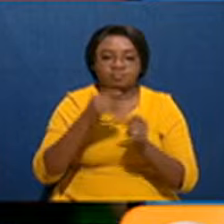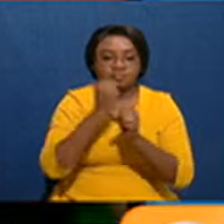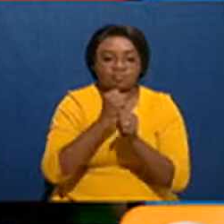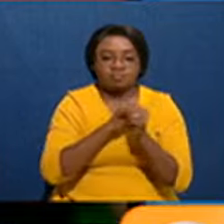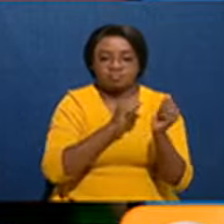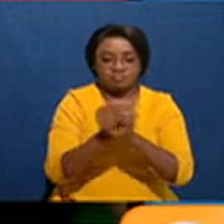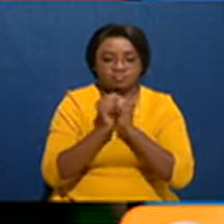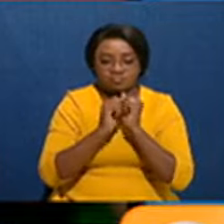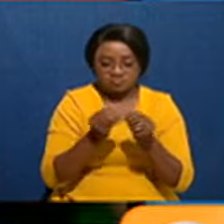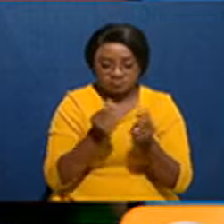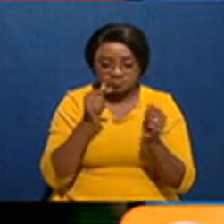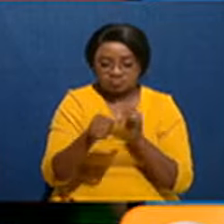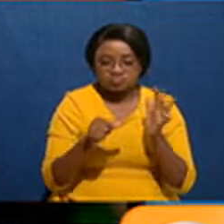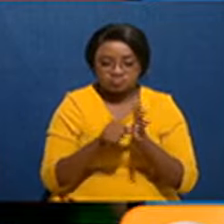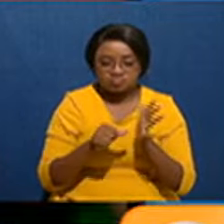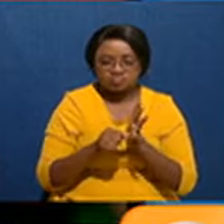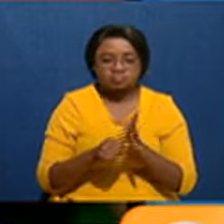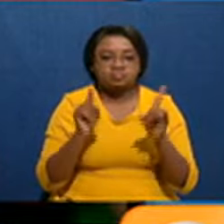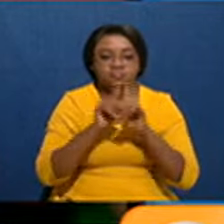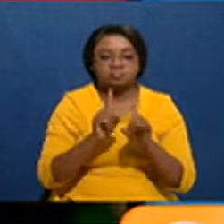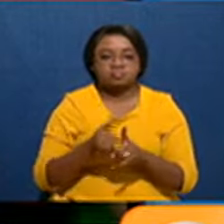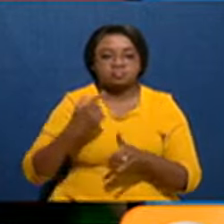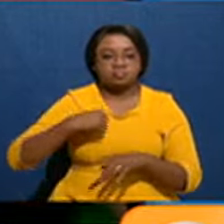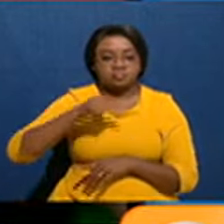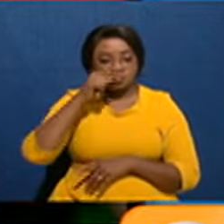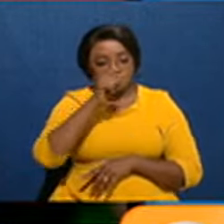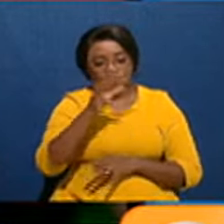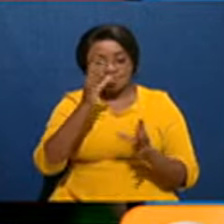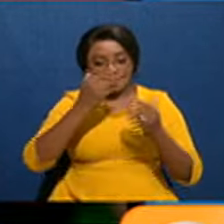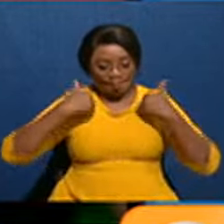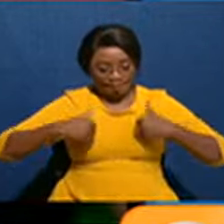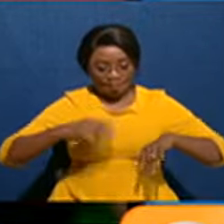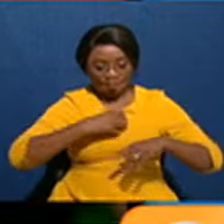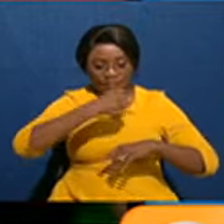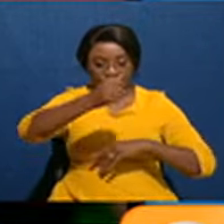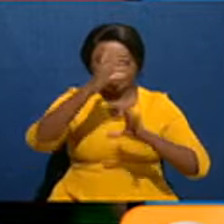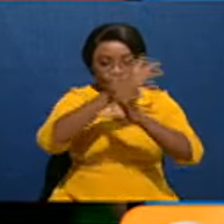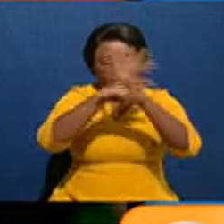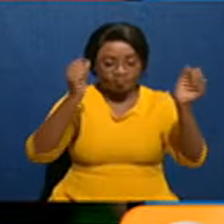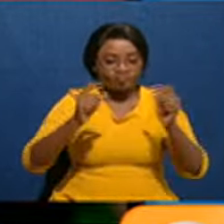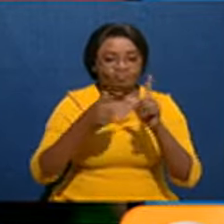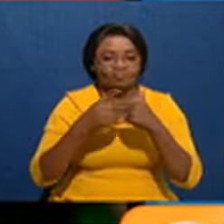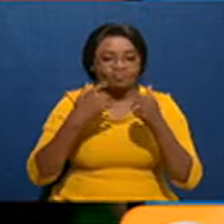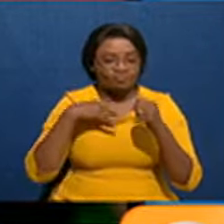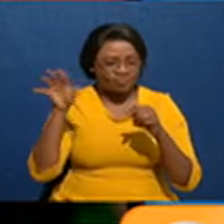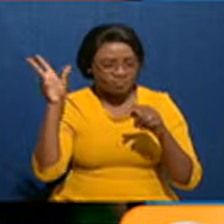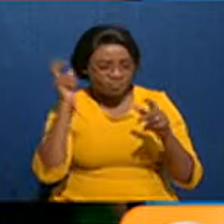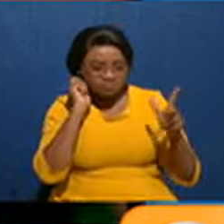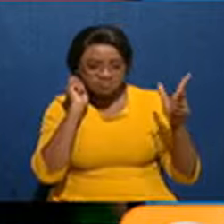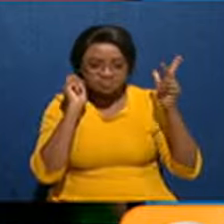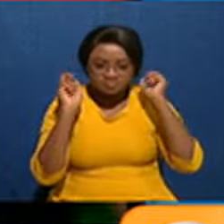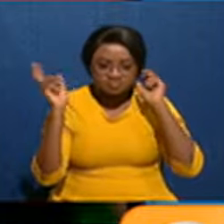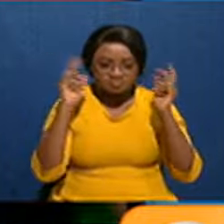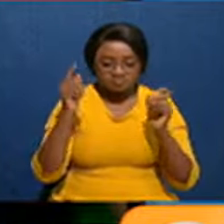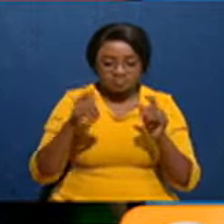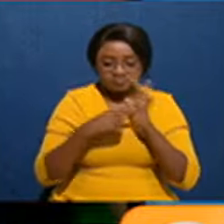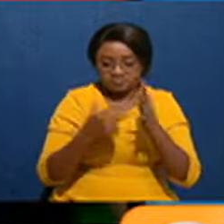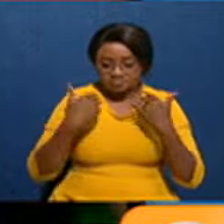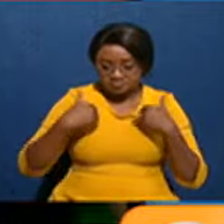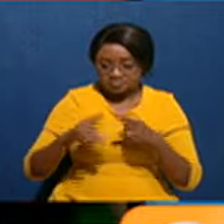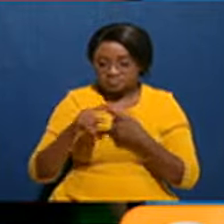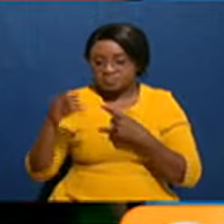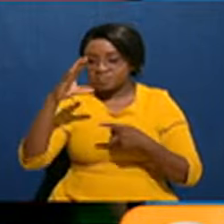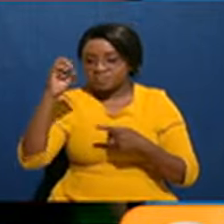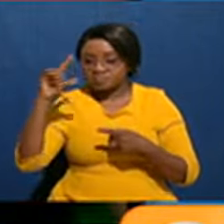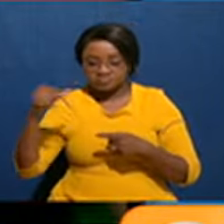menace. As the president of IEK, I will have an ear of everyone across the board. I said COG, I've worked with them. I